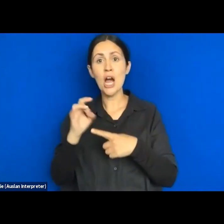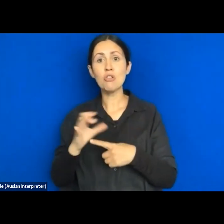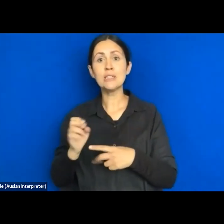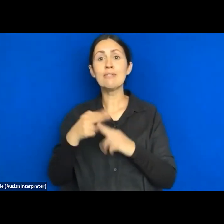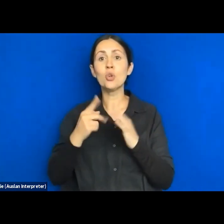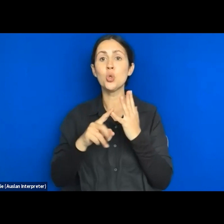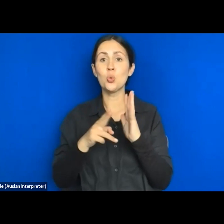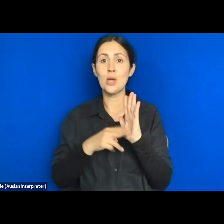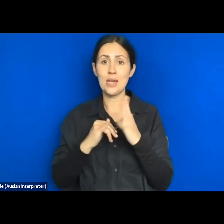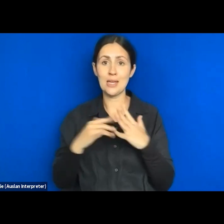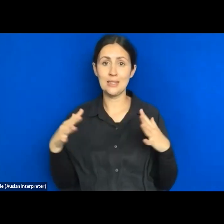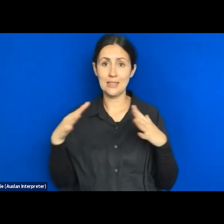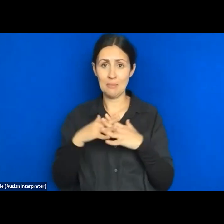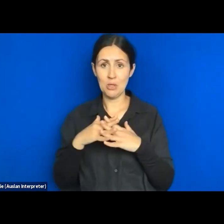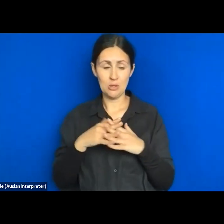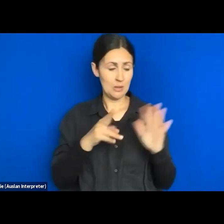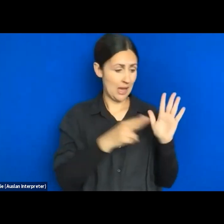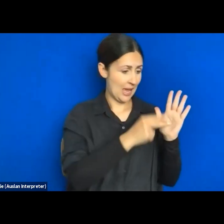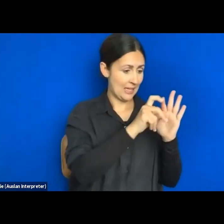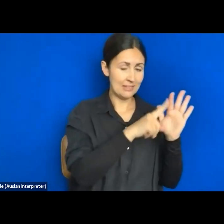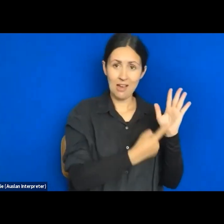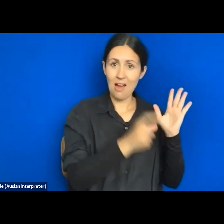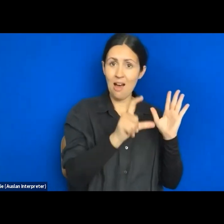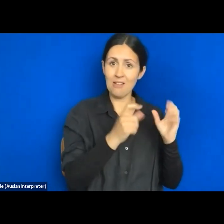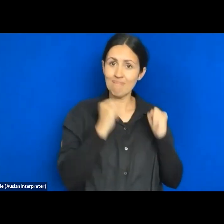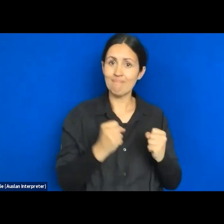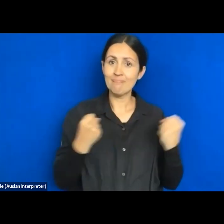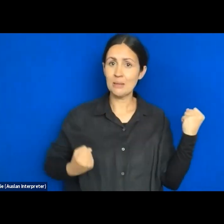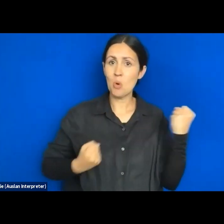the UNSW community's decision-making as we